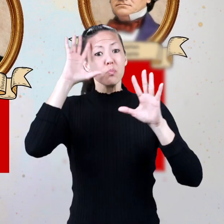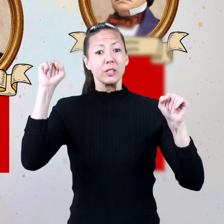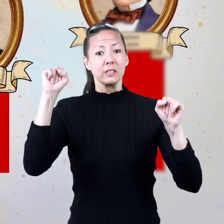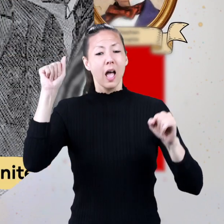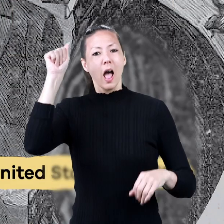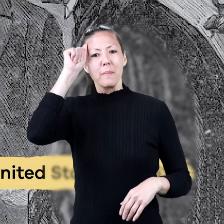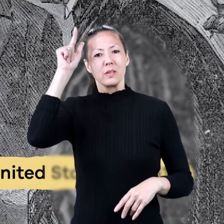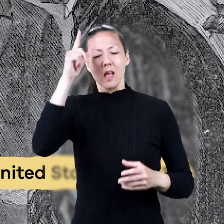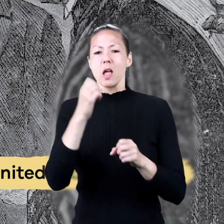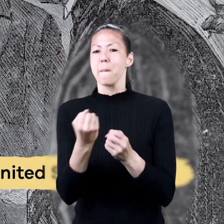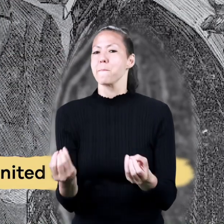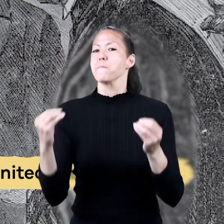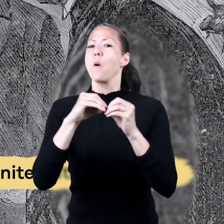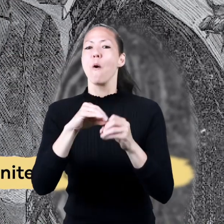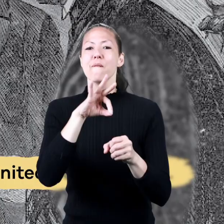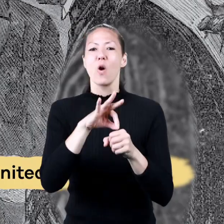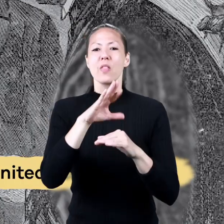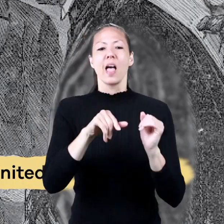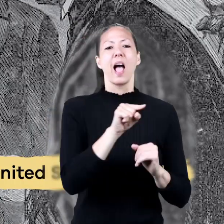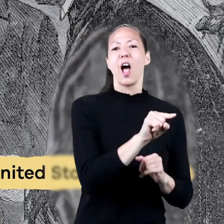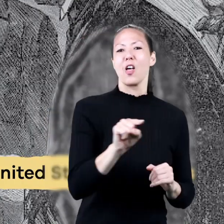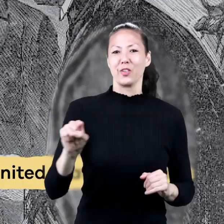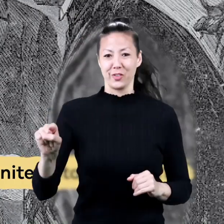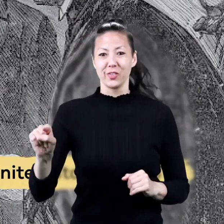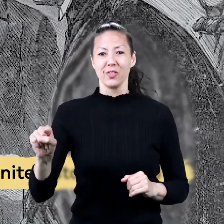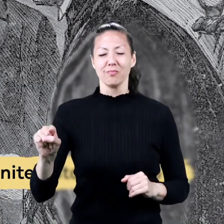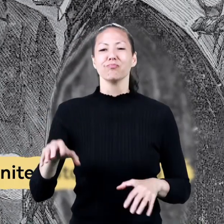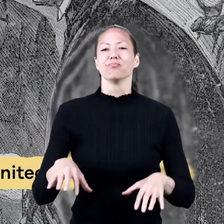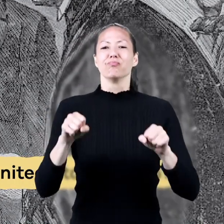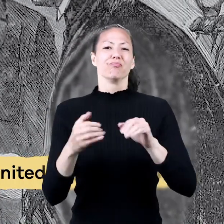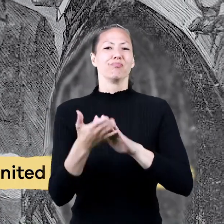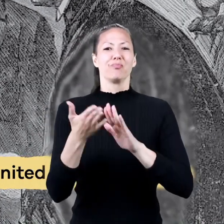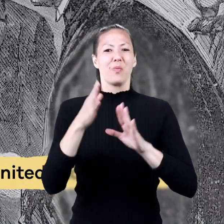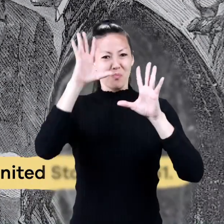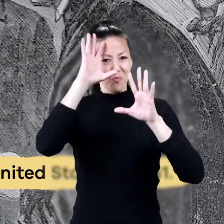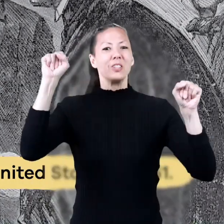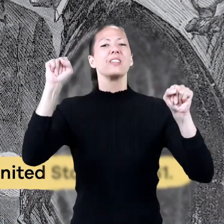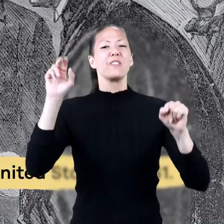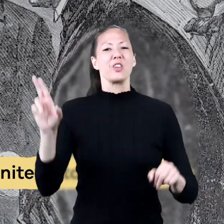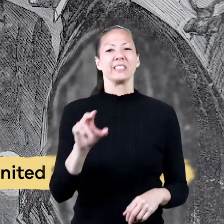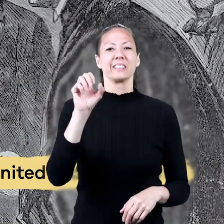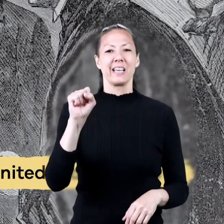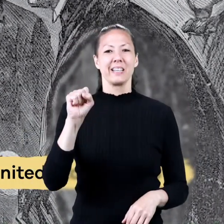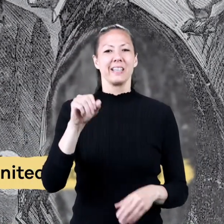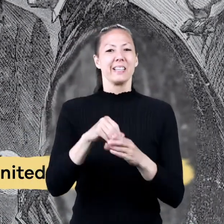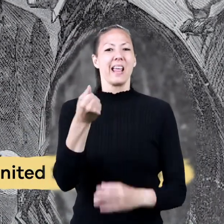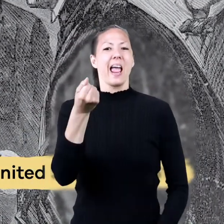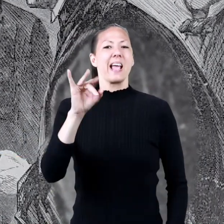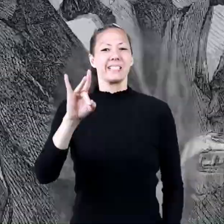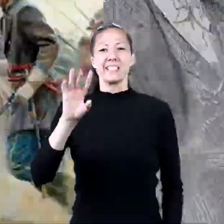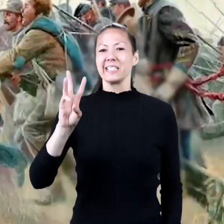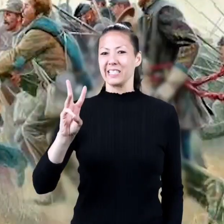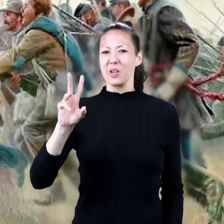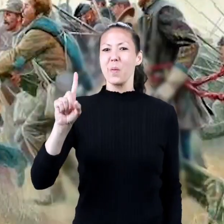others and took office as President of the United States in 1861.